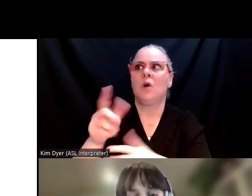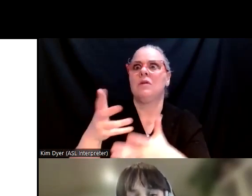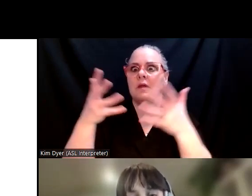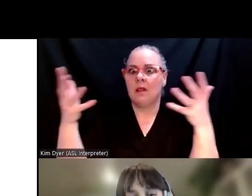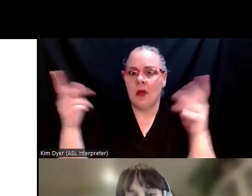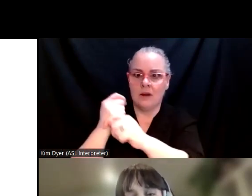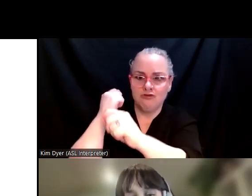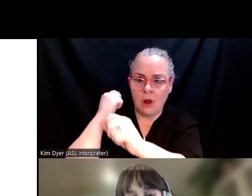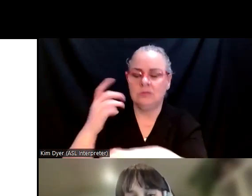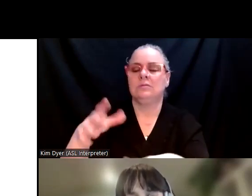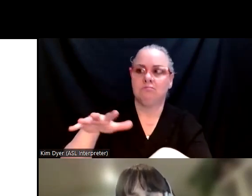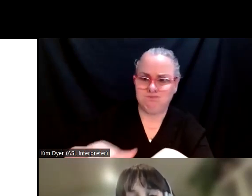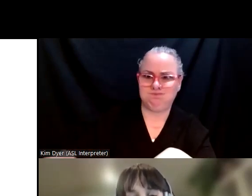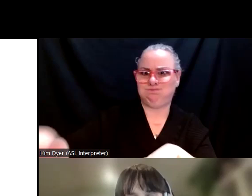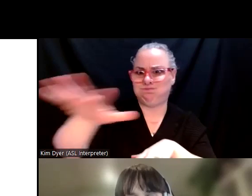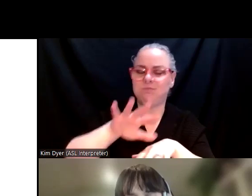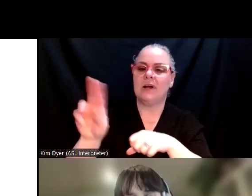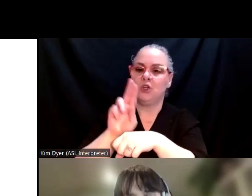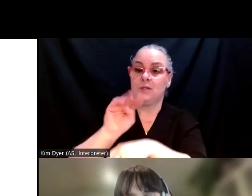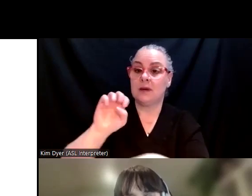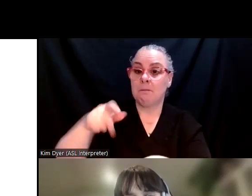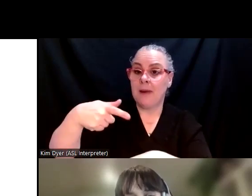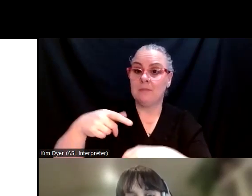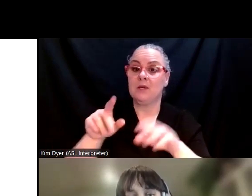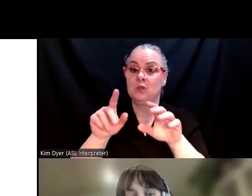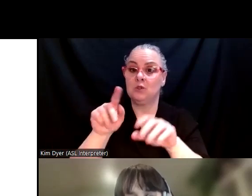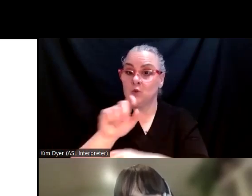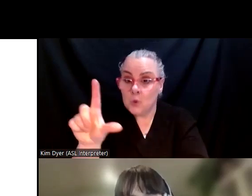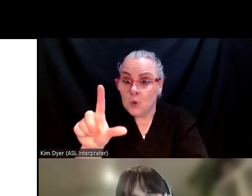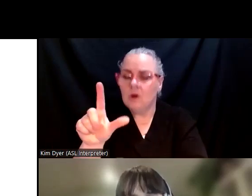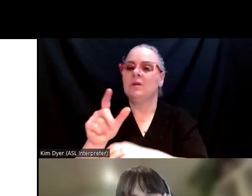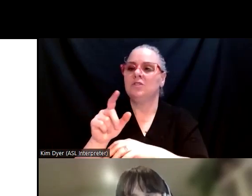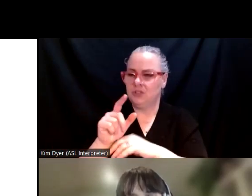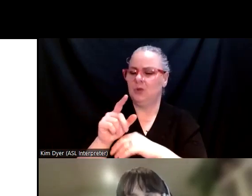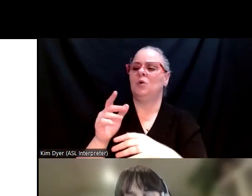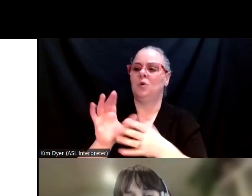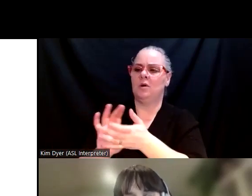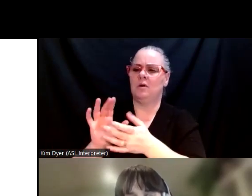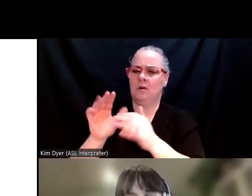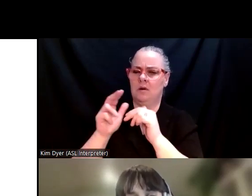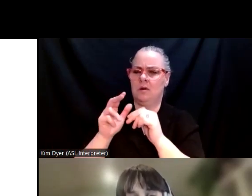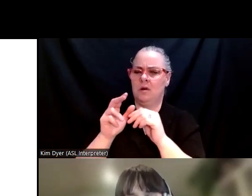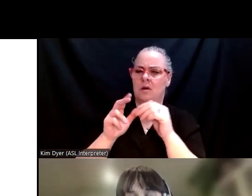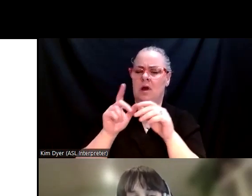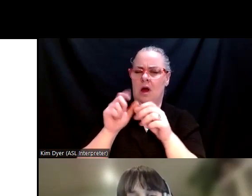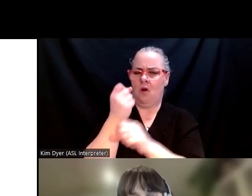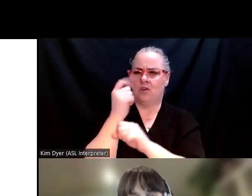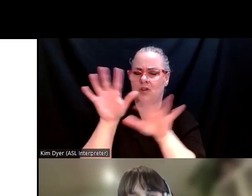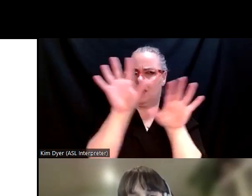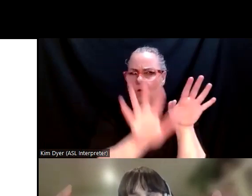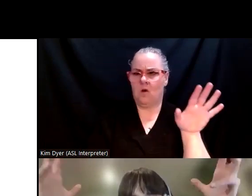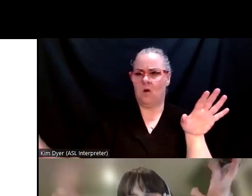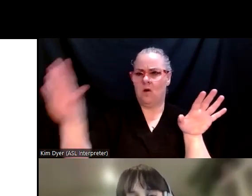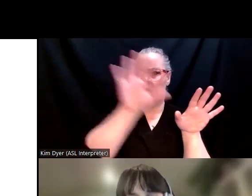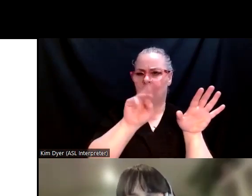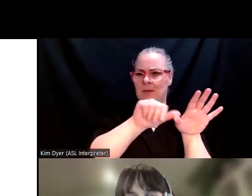traffic, and using the mapping tools to actually build that sense of our understanding across the state. And then that map,